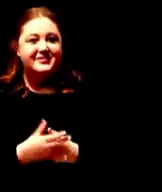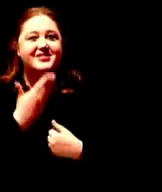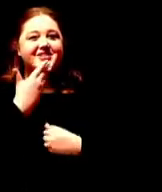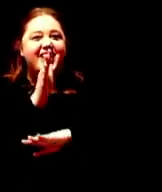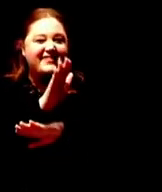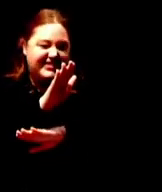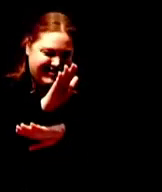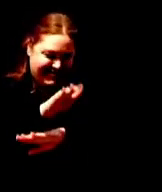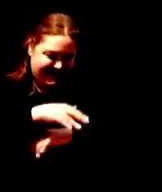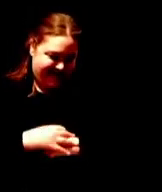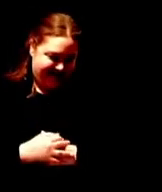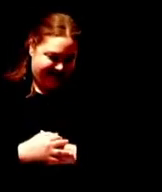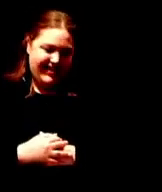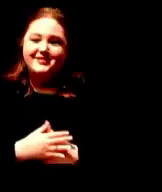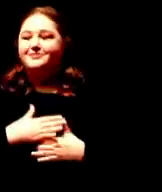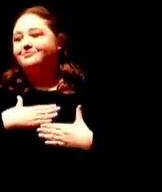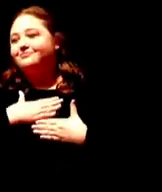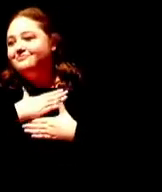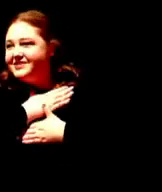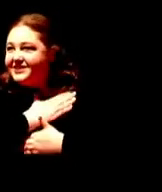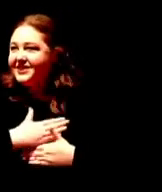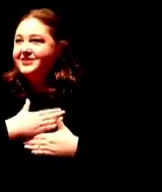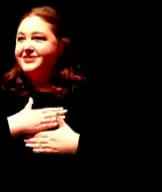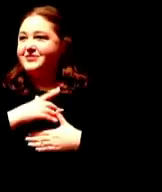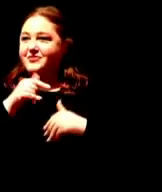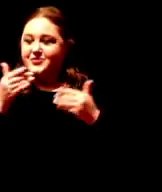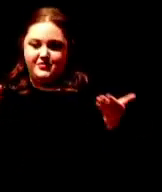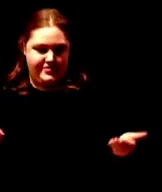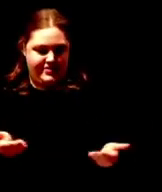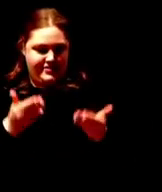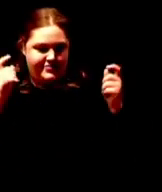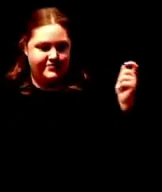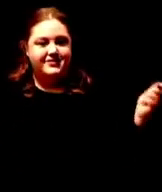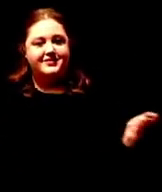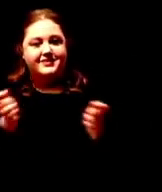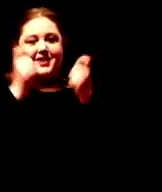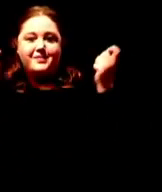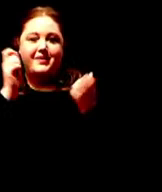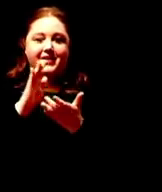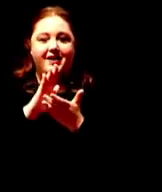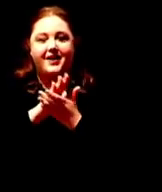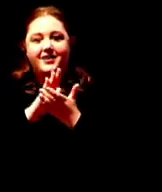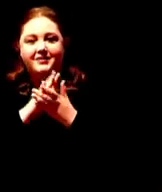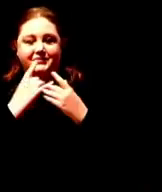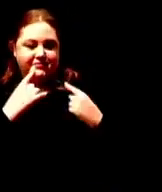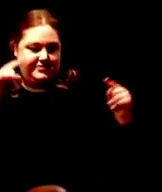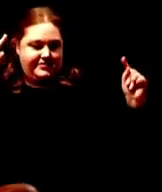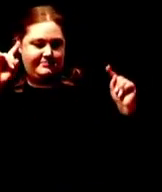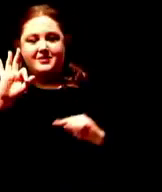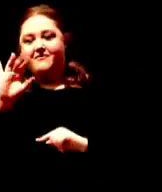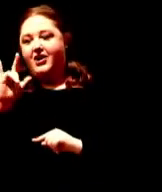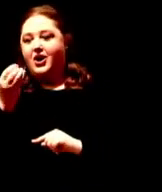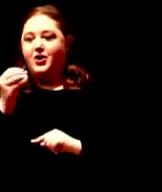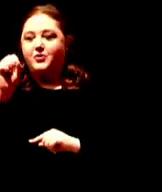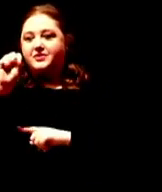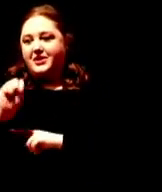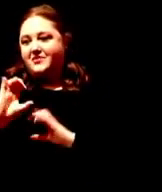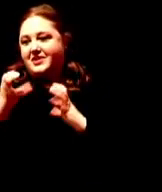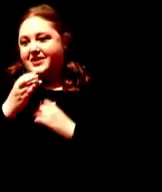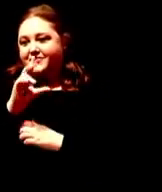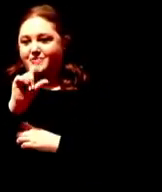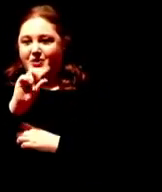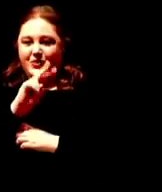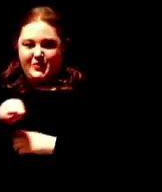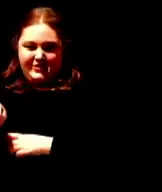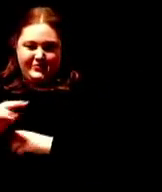Good afternoon. It's a pleasure to have you present today to celebrate the academic accomplishments of the Fargo South Class of